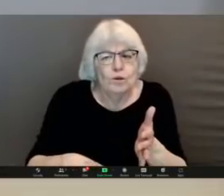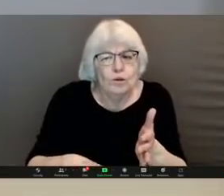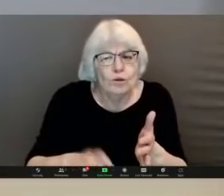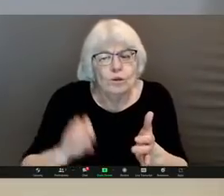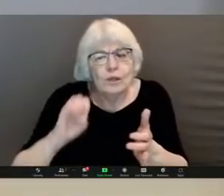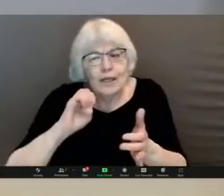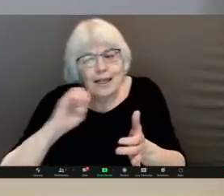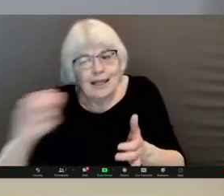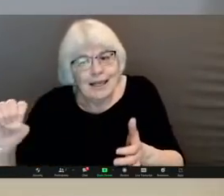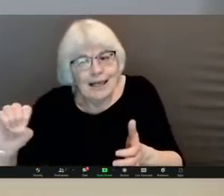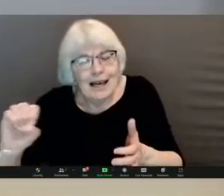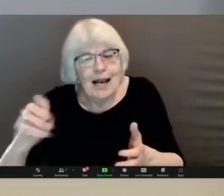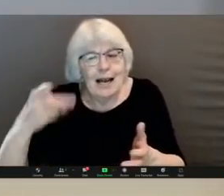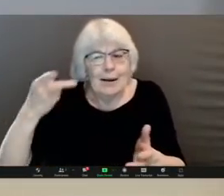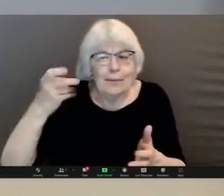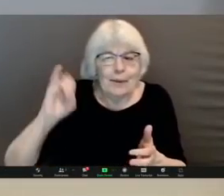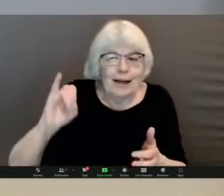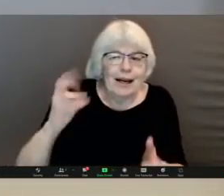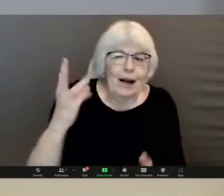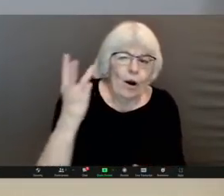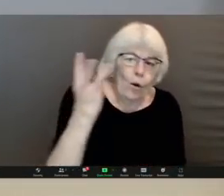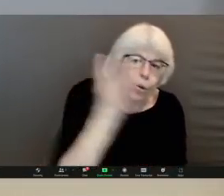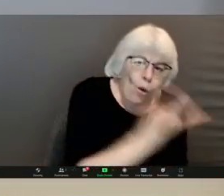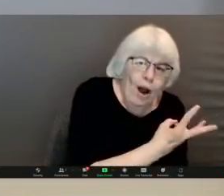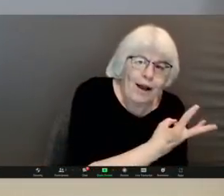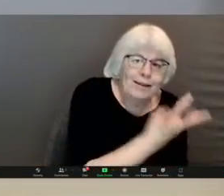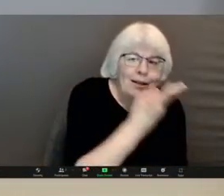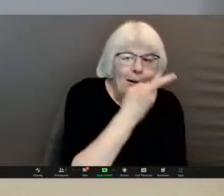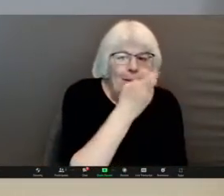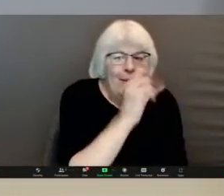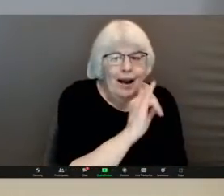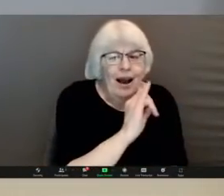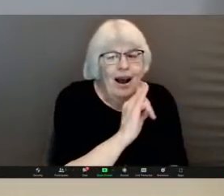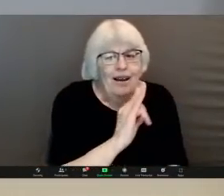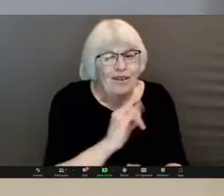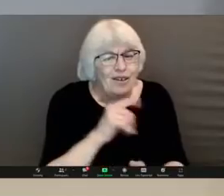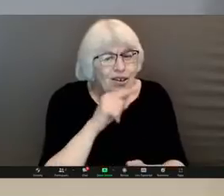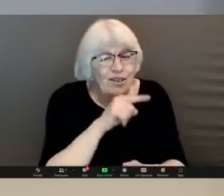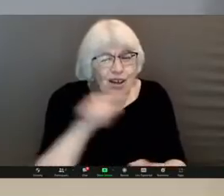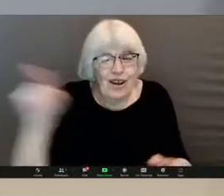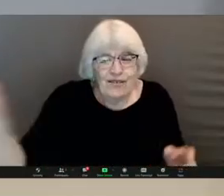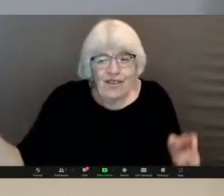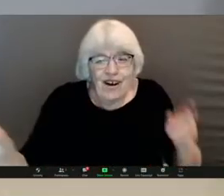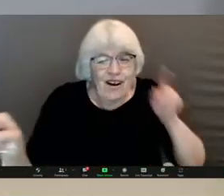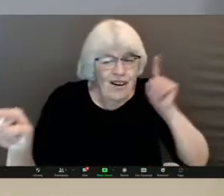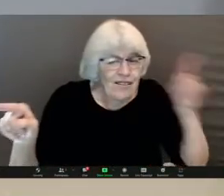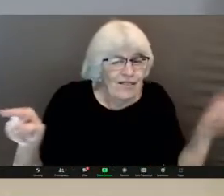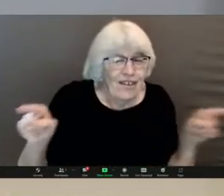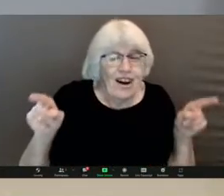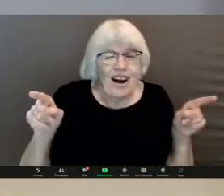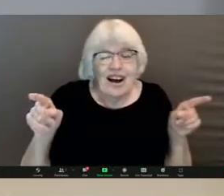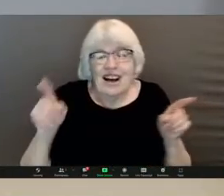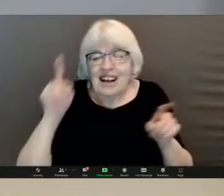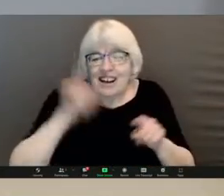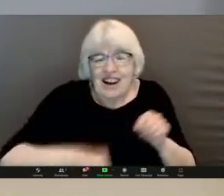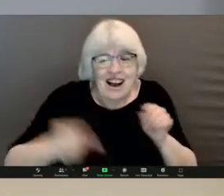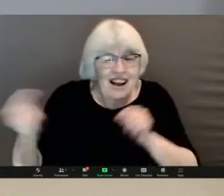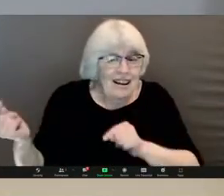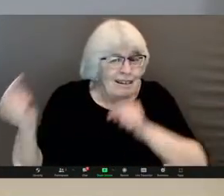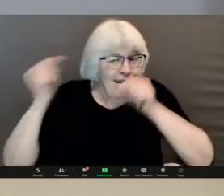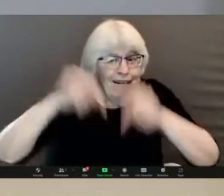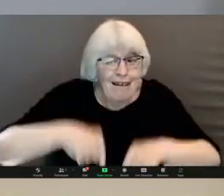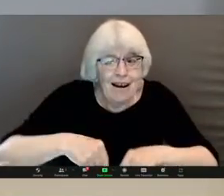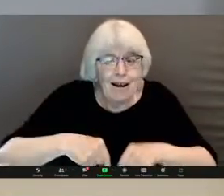testing clinics if their children have any mild symptoms. So that's the plan, and there'll be certainly a